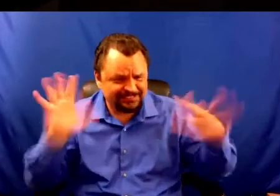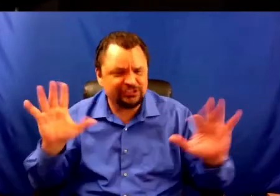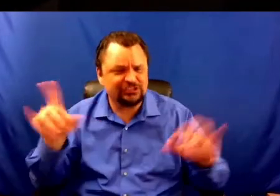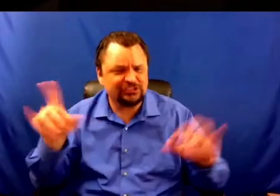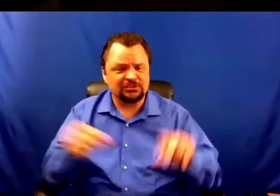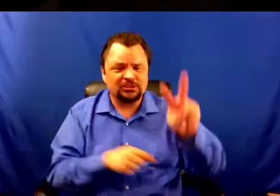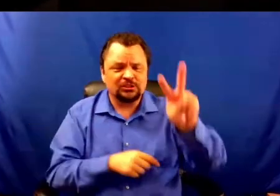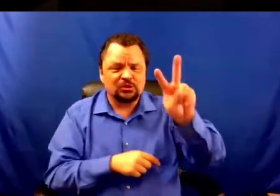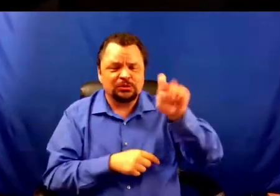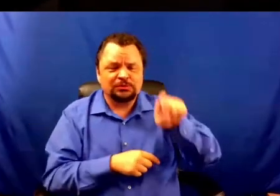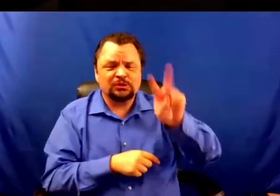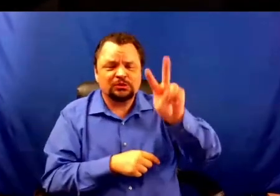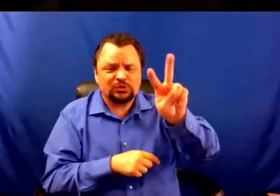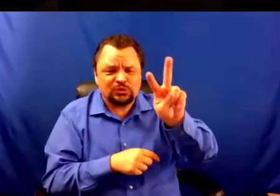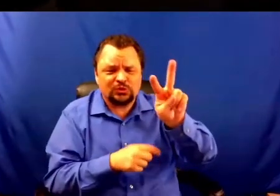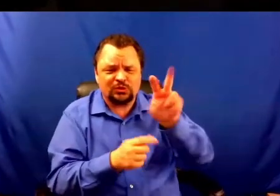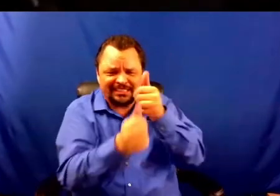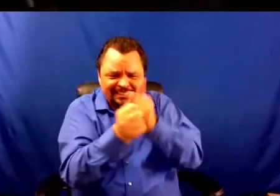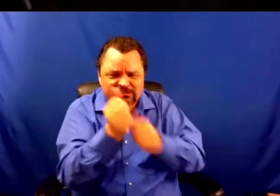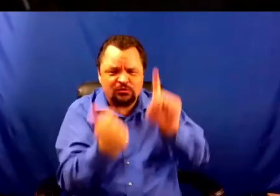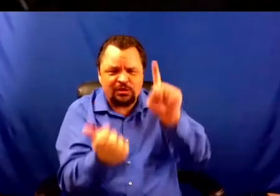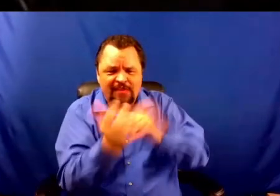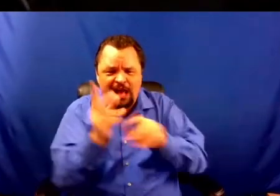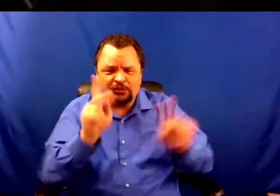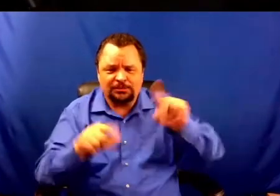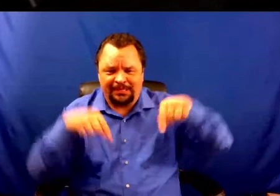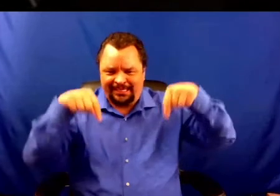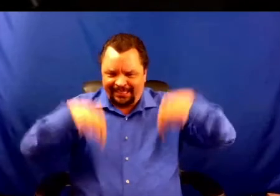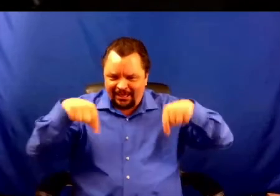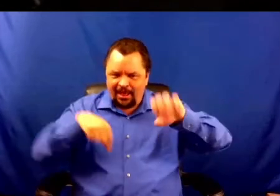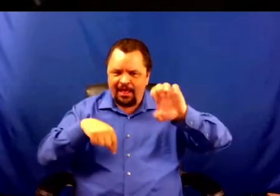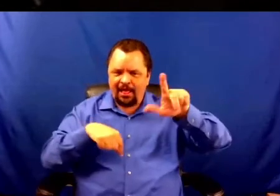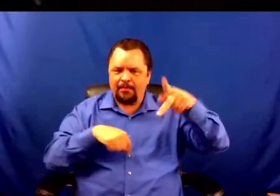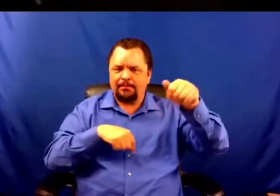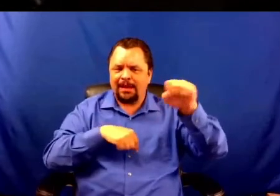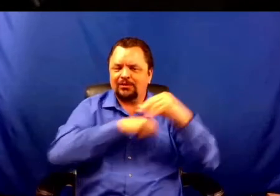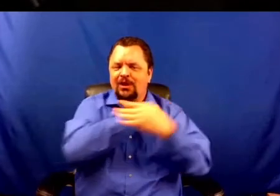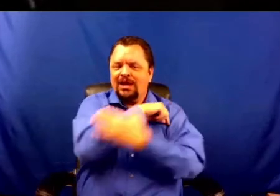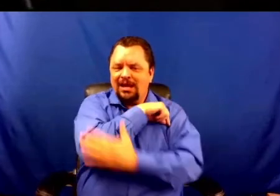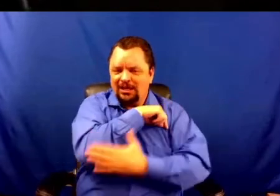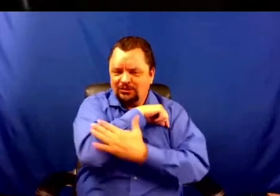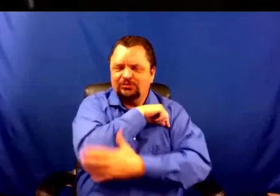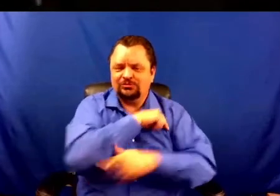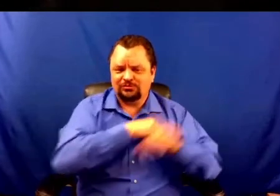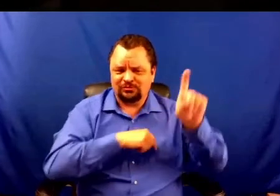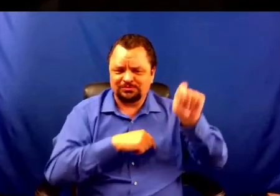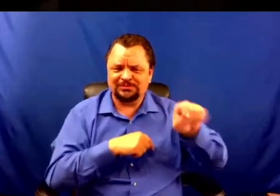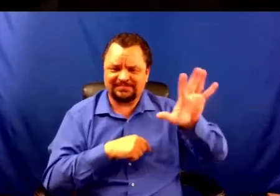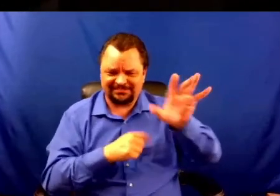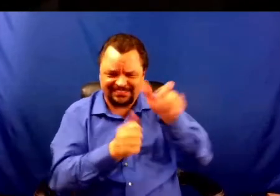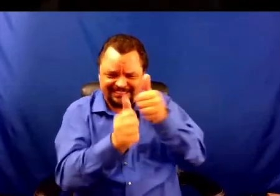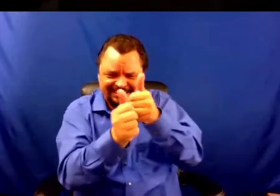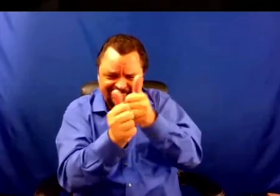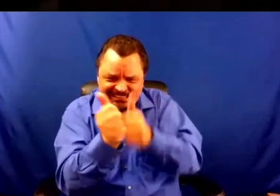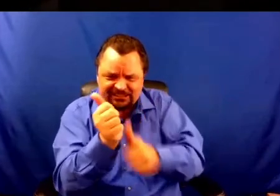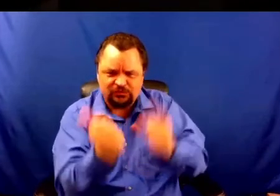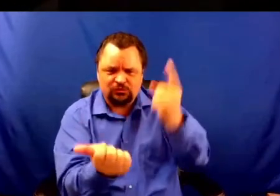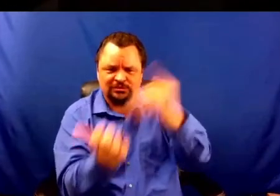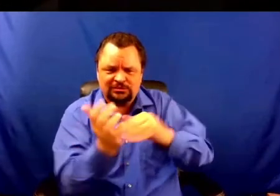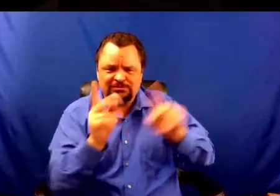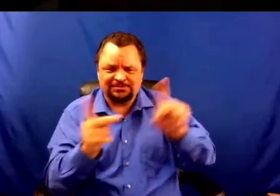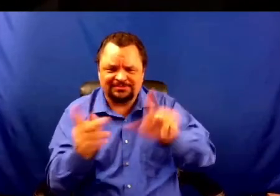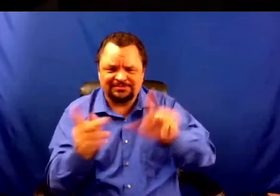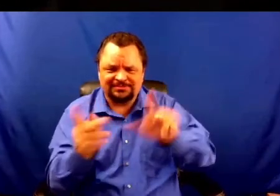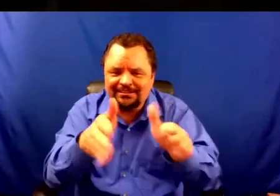COVID. That's 2.2 per 1,000 people. And here in El Paso County, 1.5 per 1,000 people have died